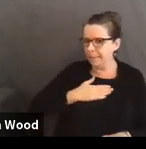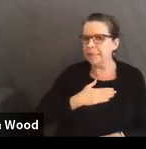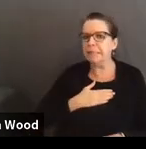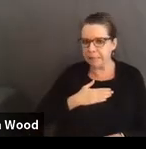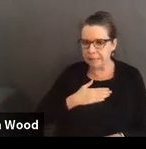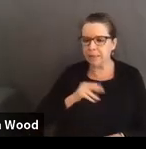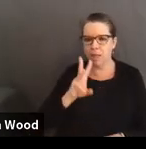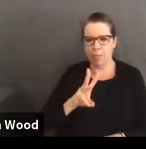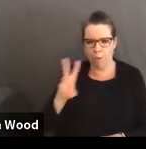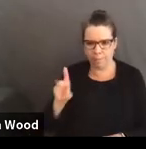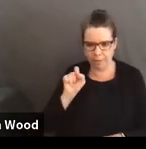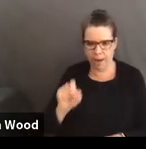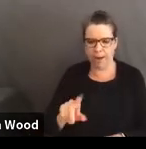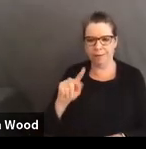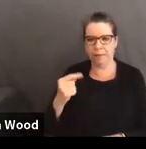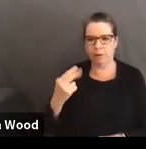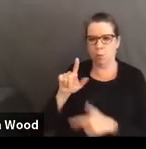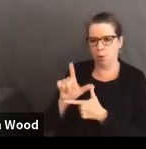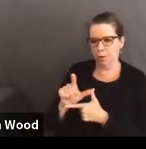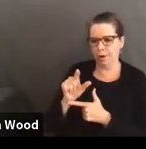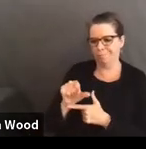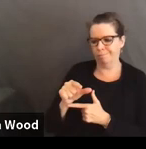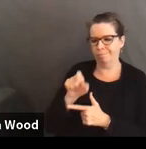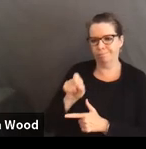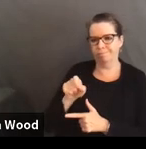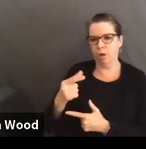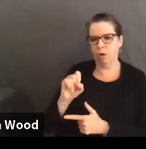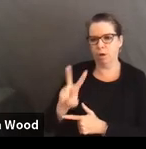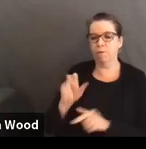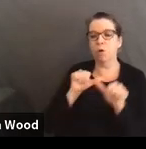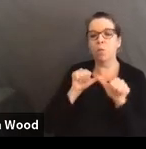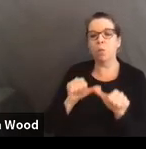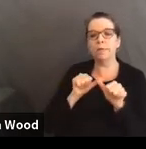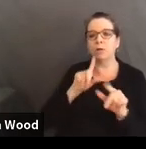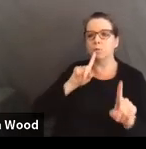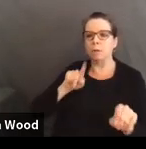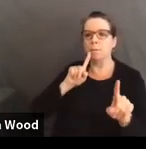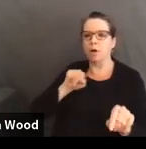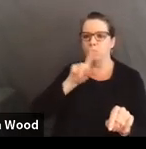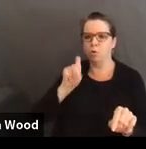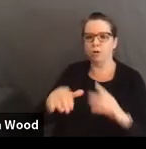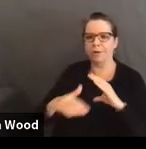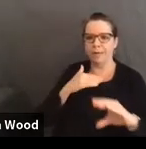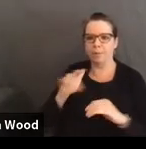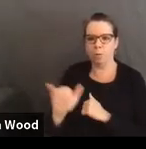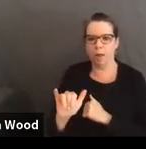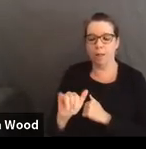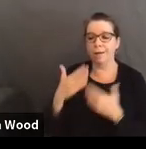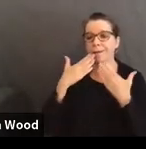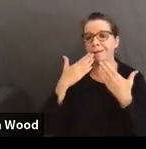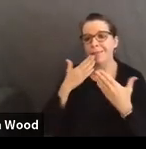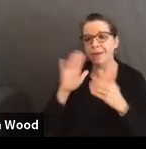at tea.texas.gov, we'll continue to respond to your questions there as well. I want to thank you